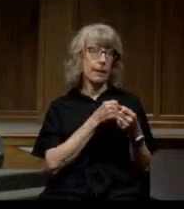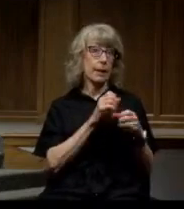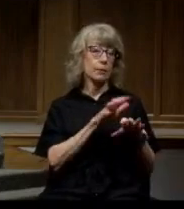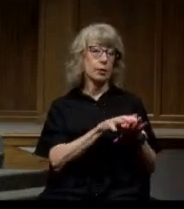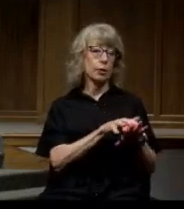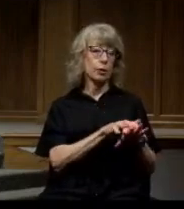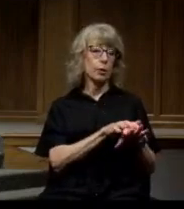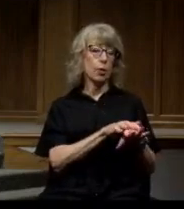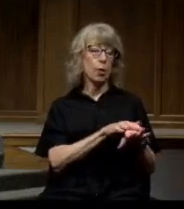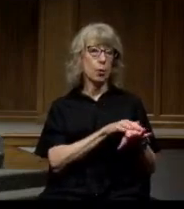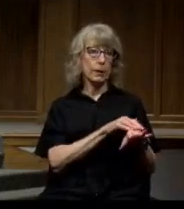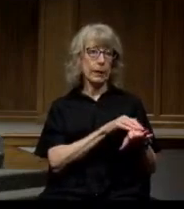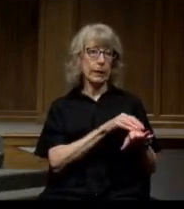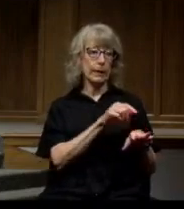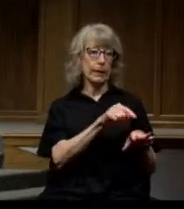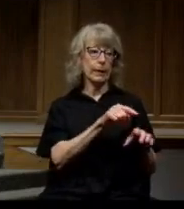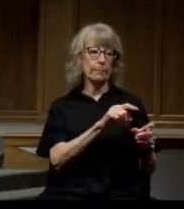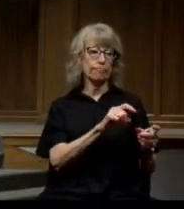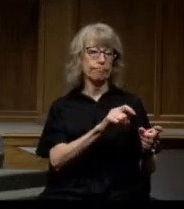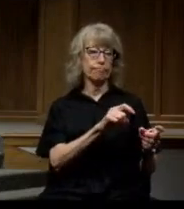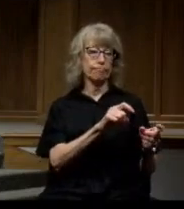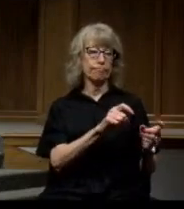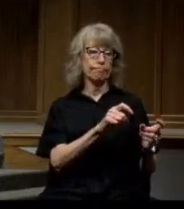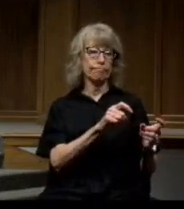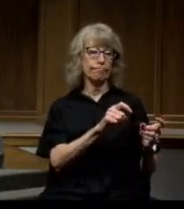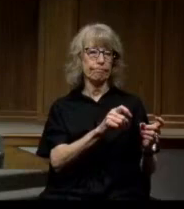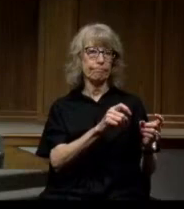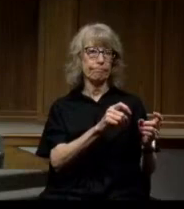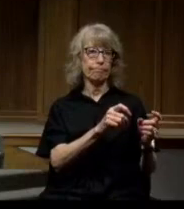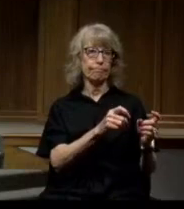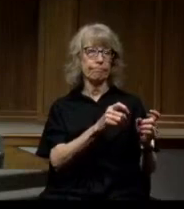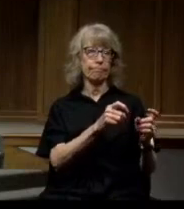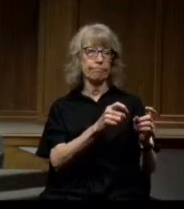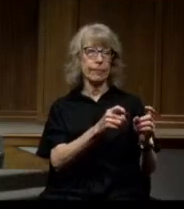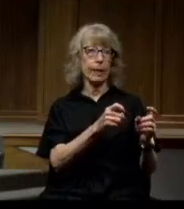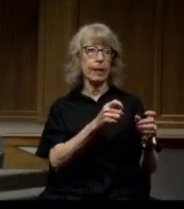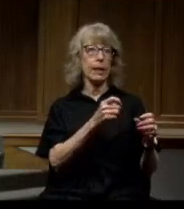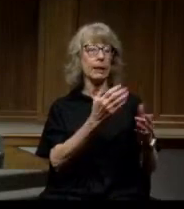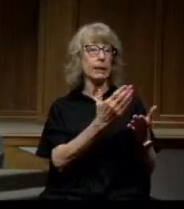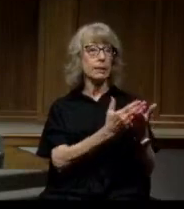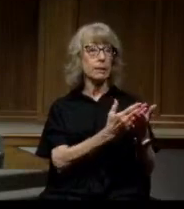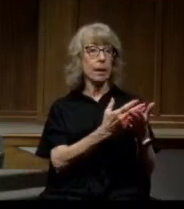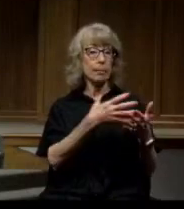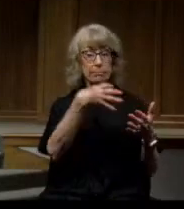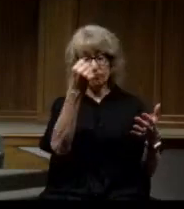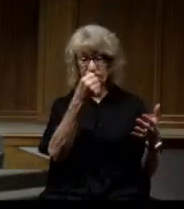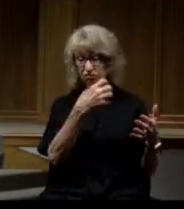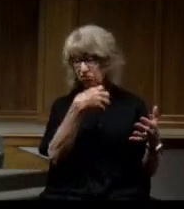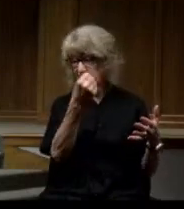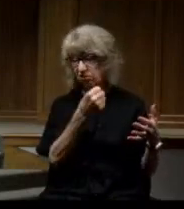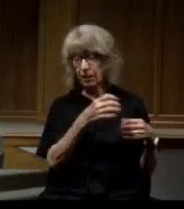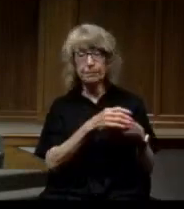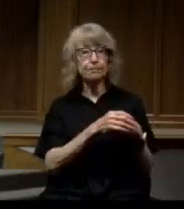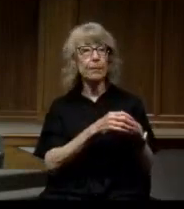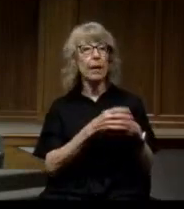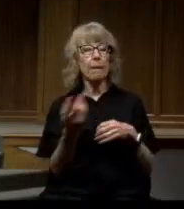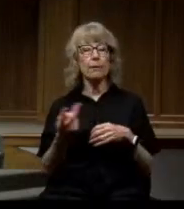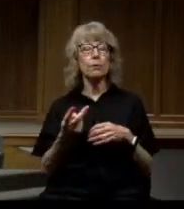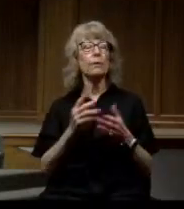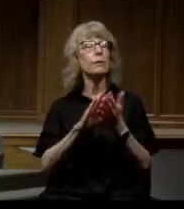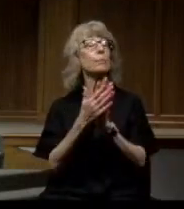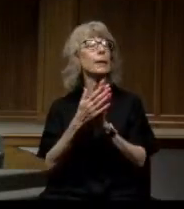time. Henry stopped using that term. Henry started talking to Anthony, and eventually they became really, really good